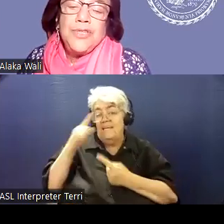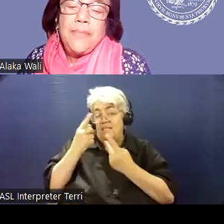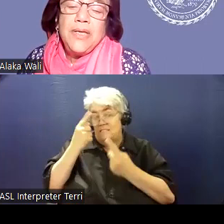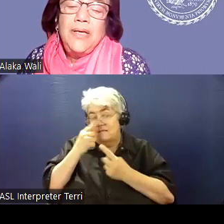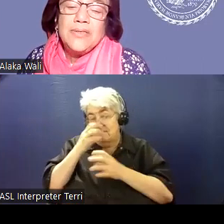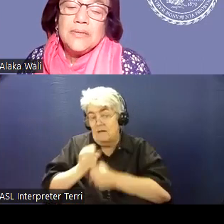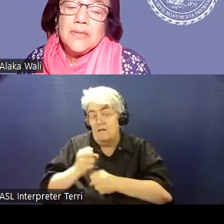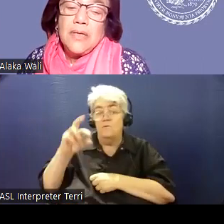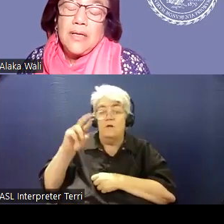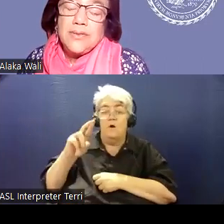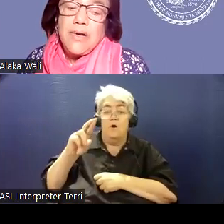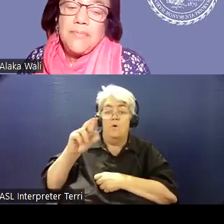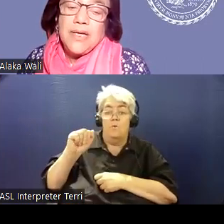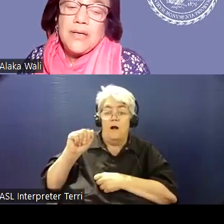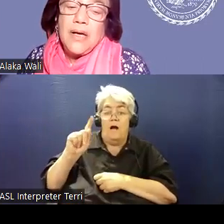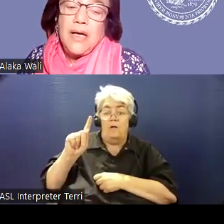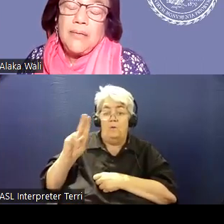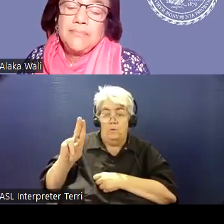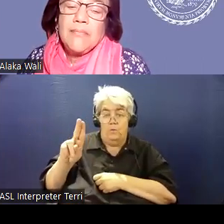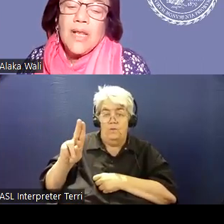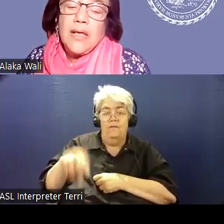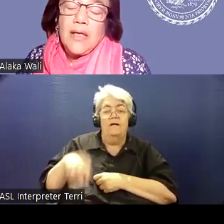raku, Japanese ceramic